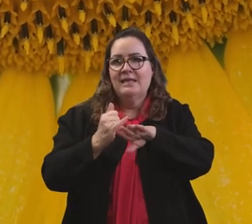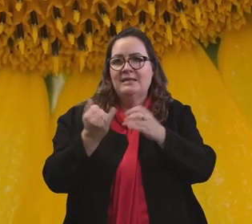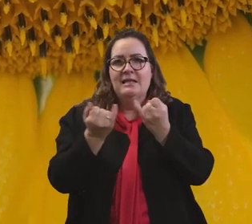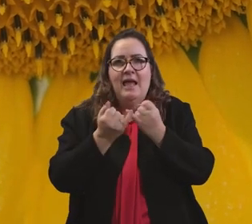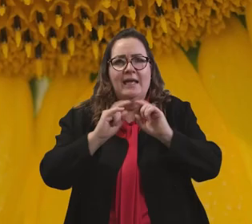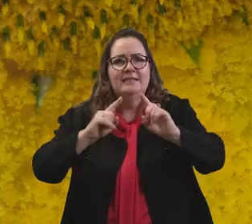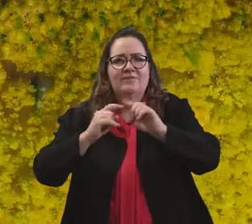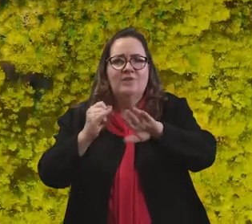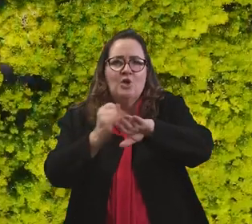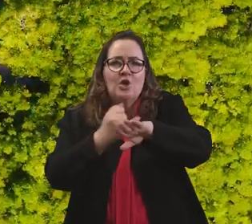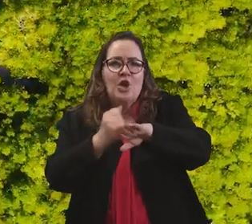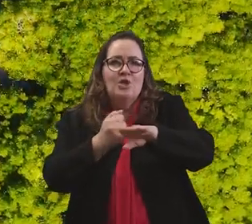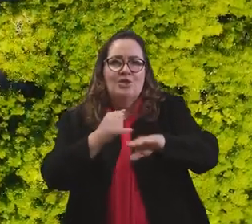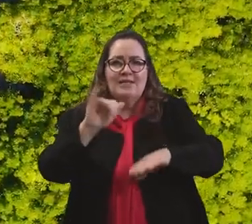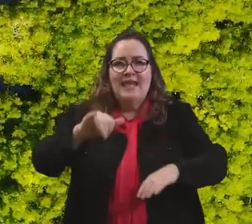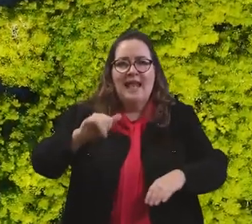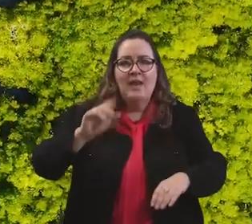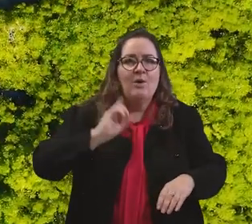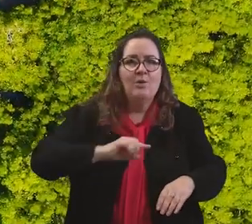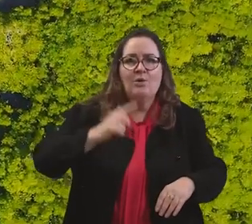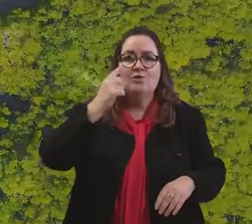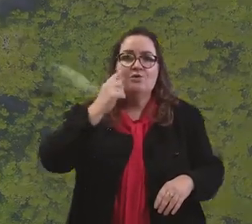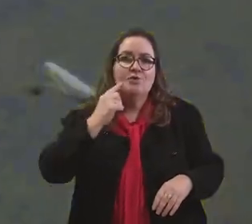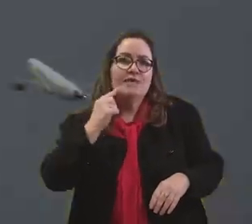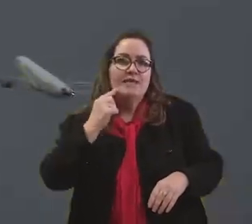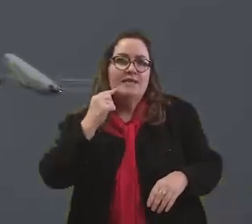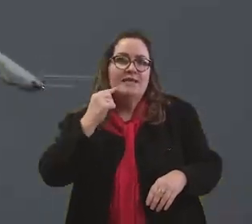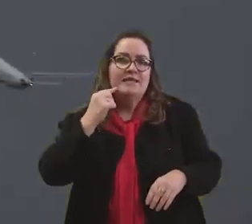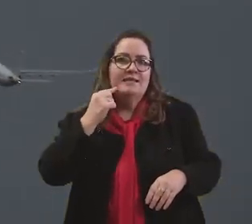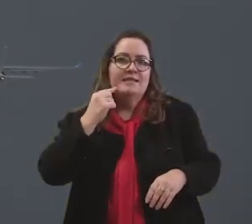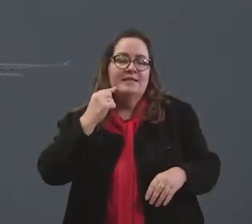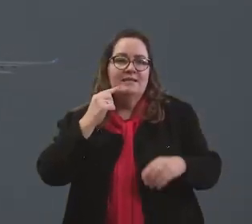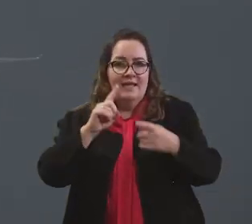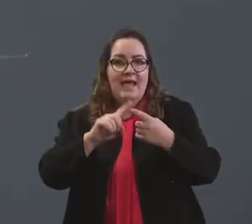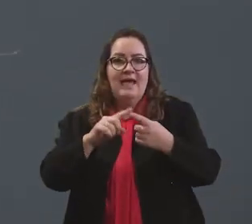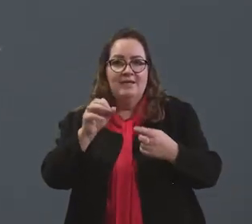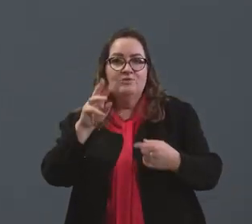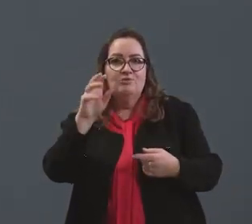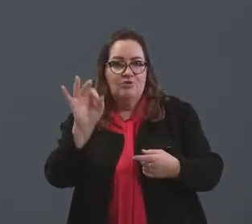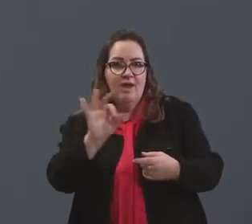yellow, green, and even grey.